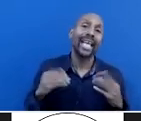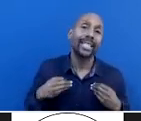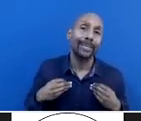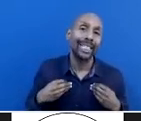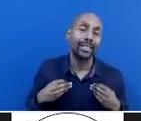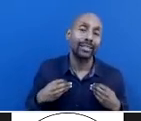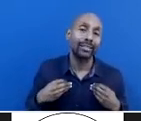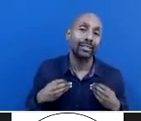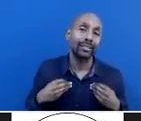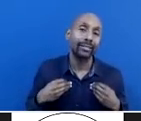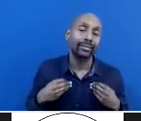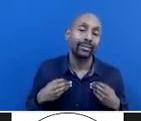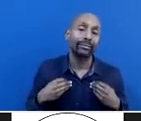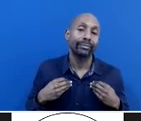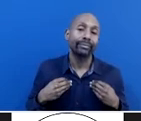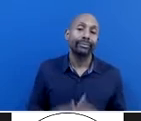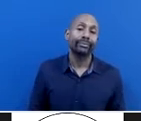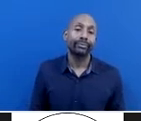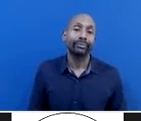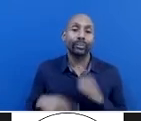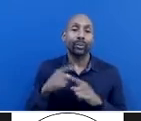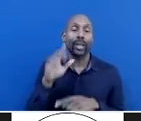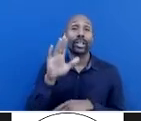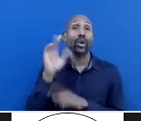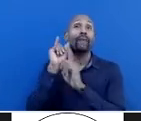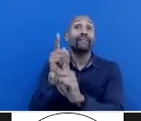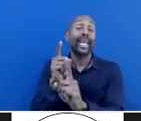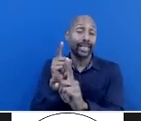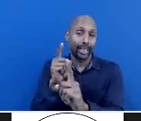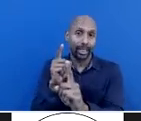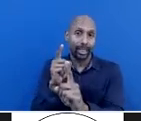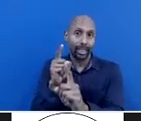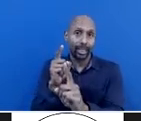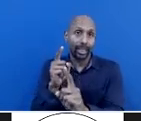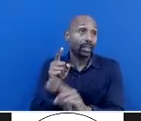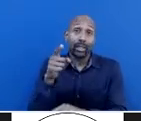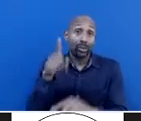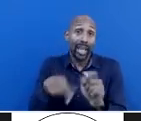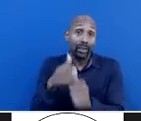When your fate, such as it is inevitable, you accept it.